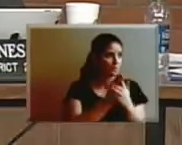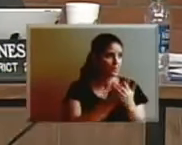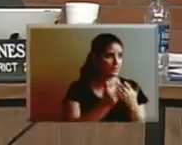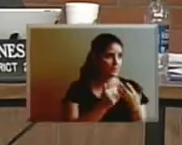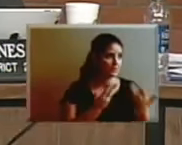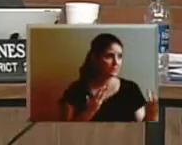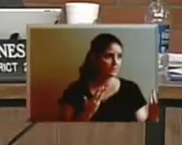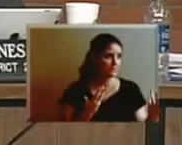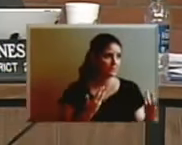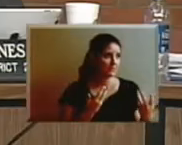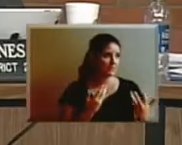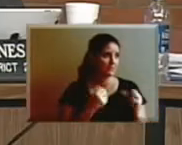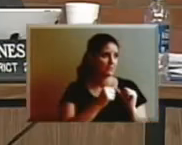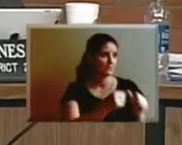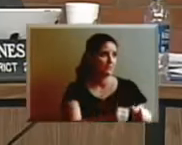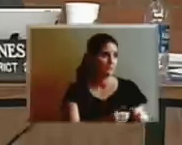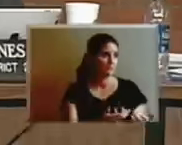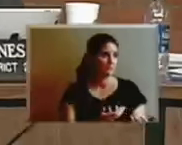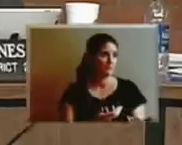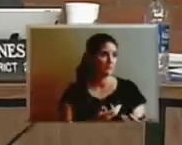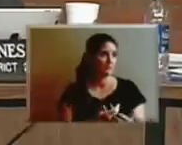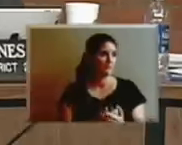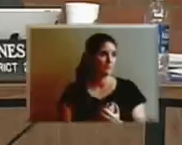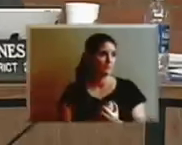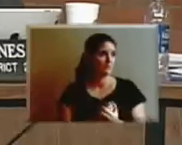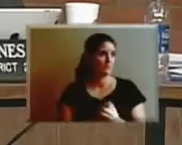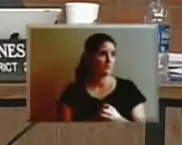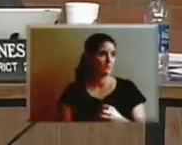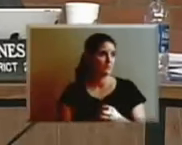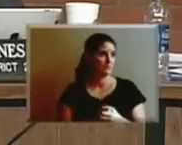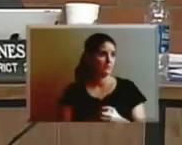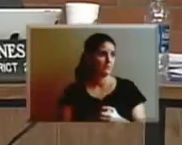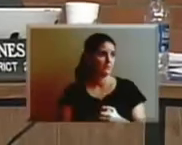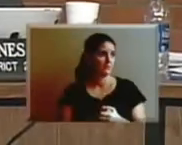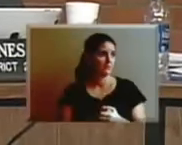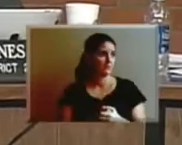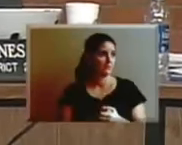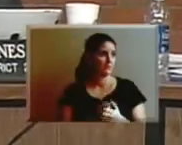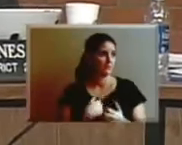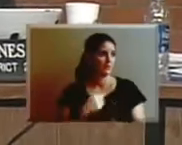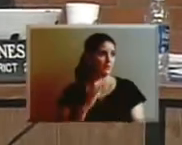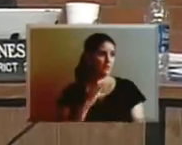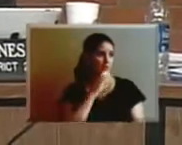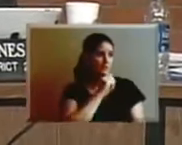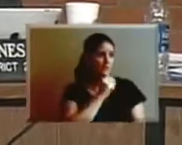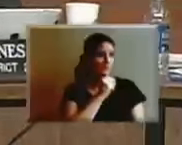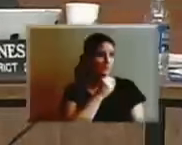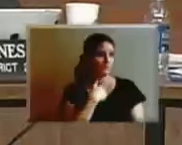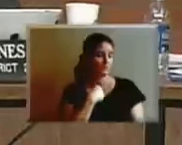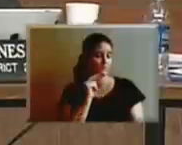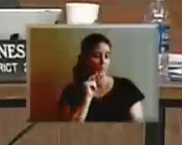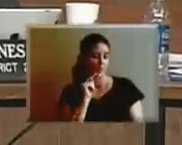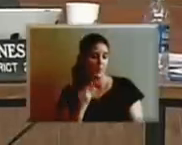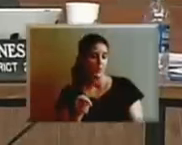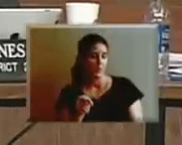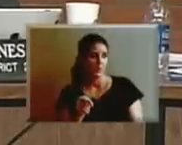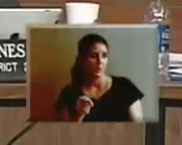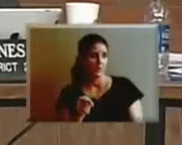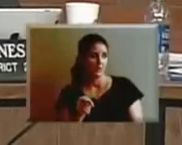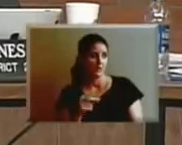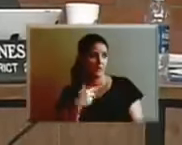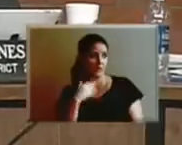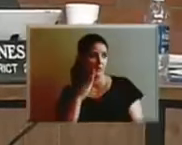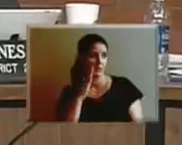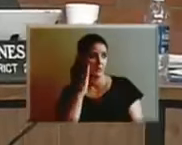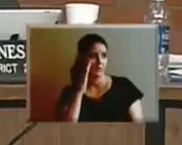ongoing thing that we're taking to the taxpayers. So I guess as I look at this, I would expect to